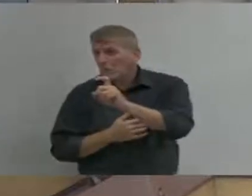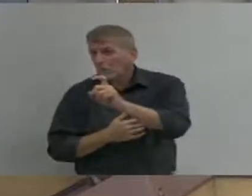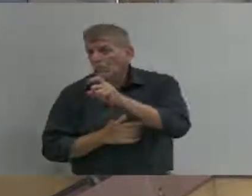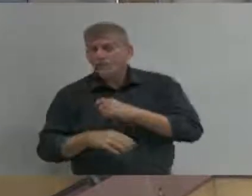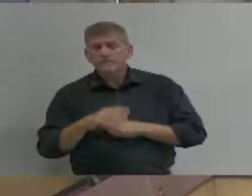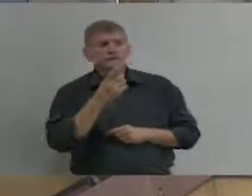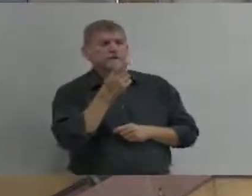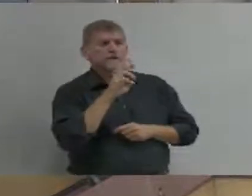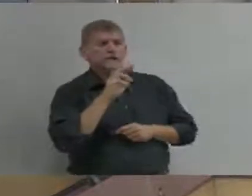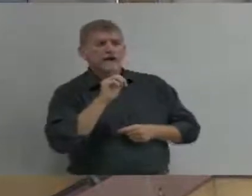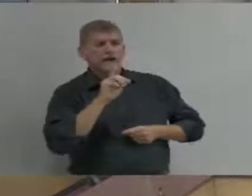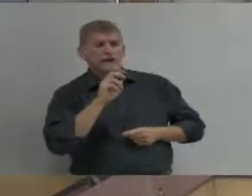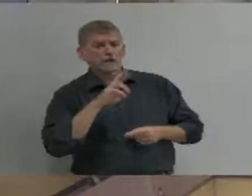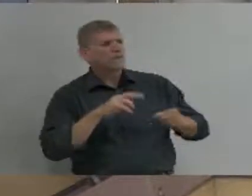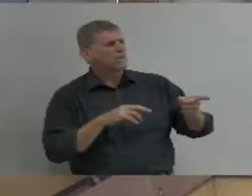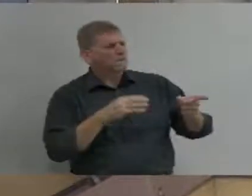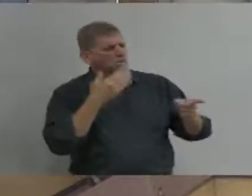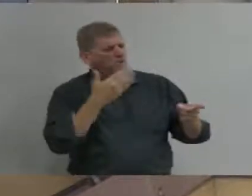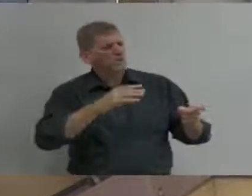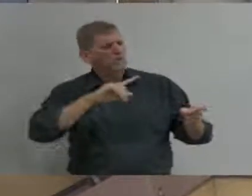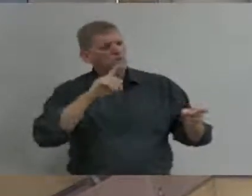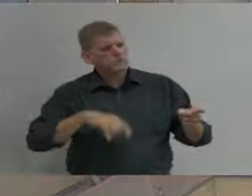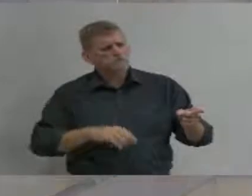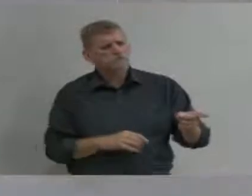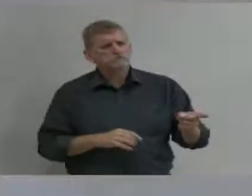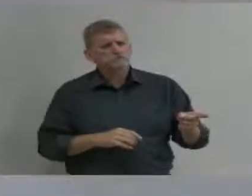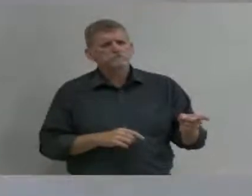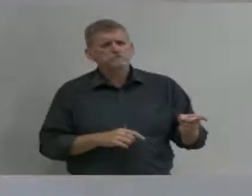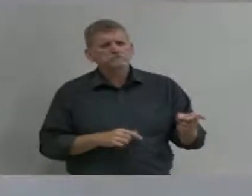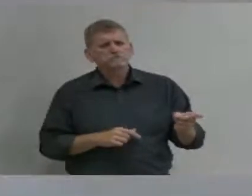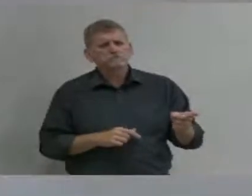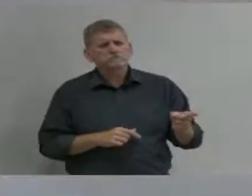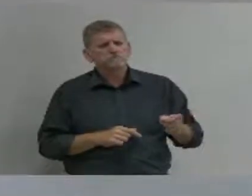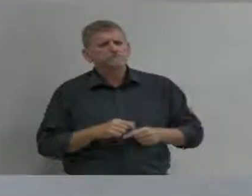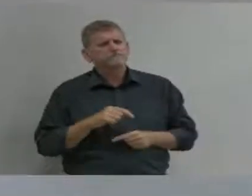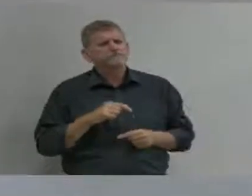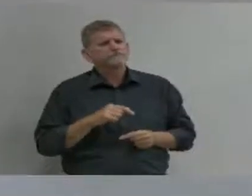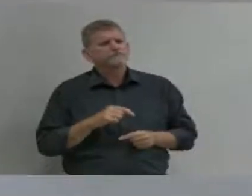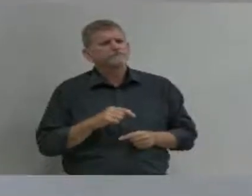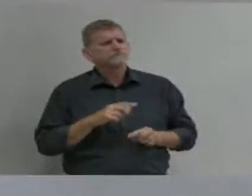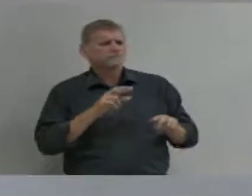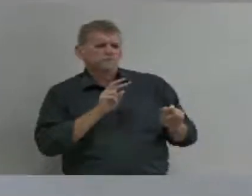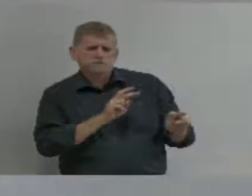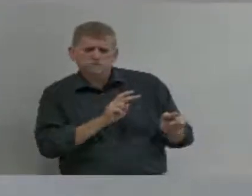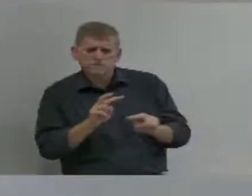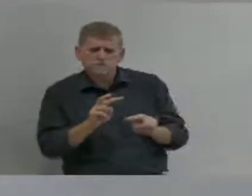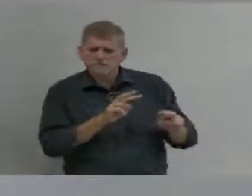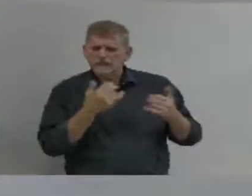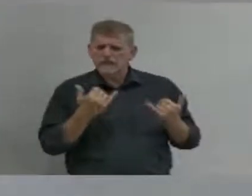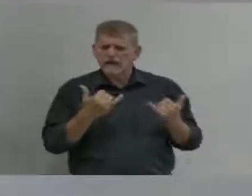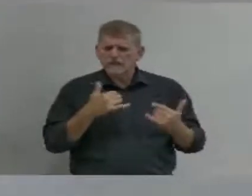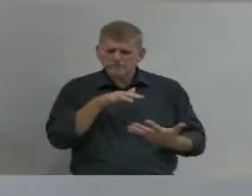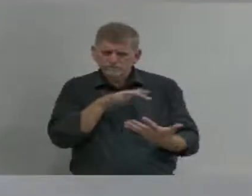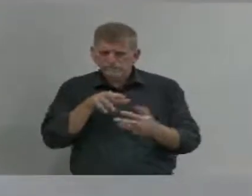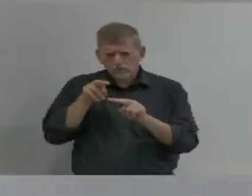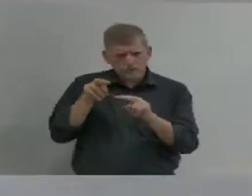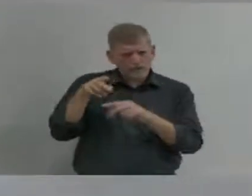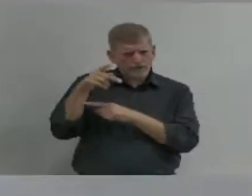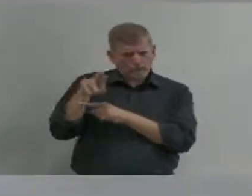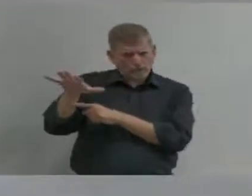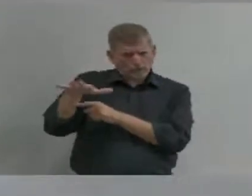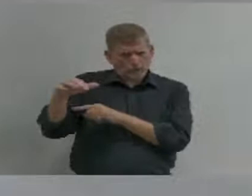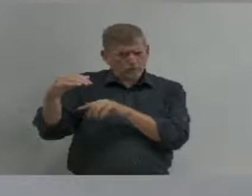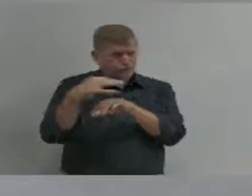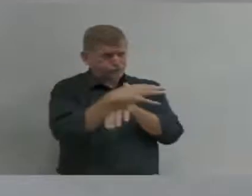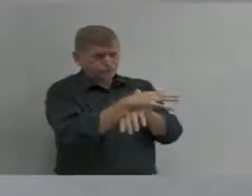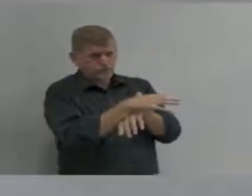That's an excellent question, and that's one of the things that we're watching for very closely, because that has been reported